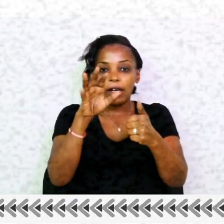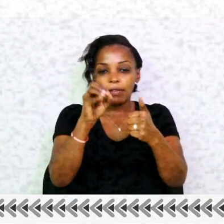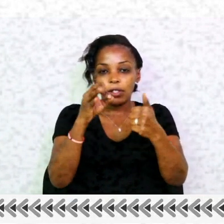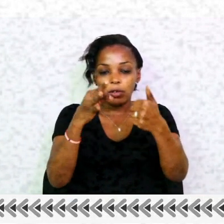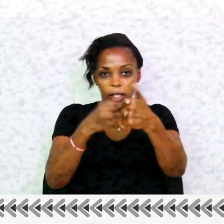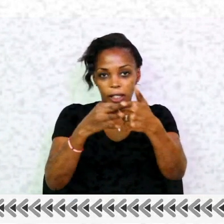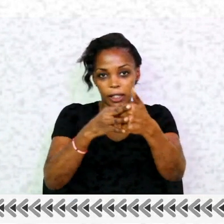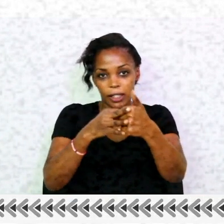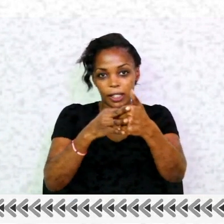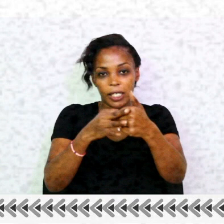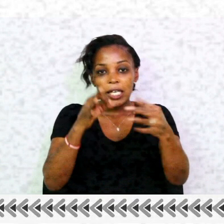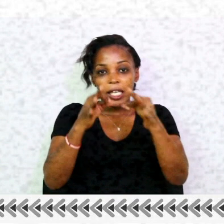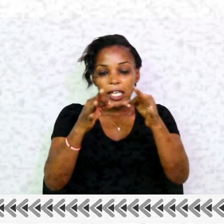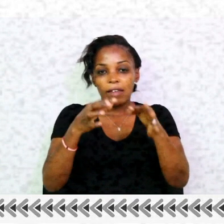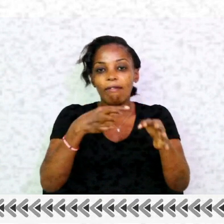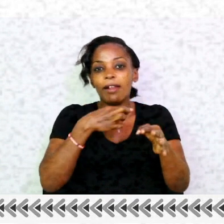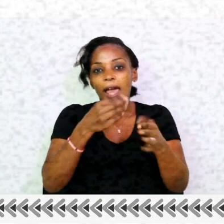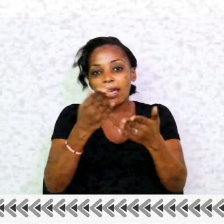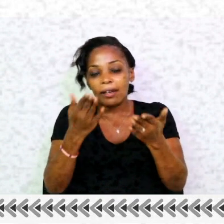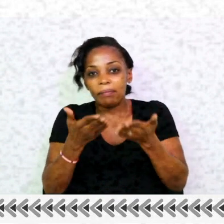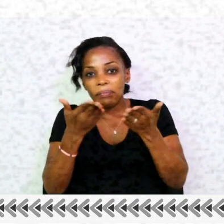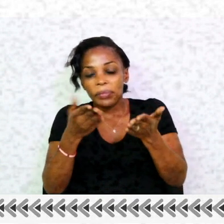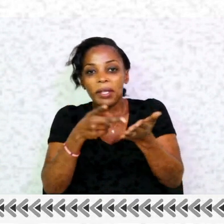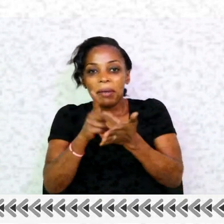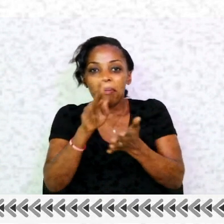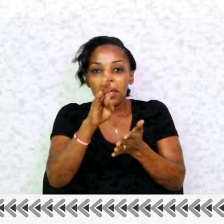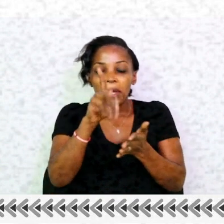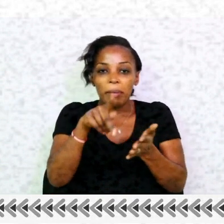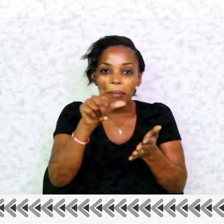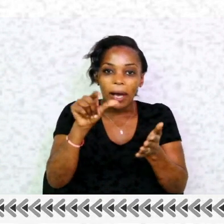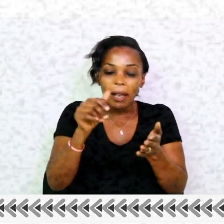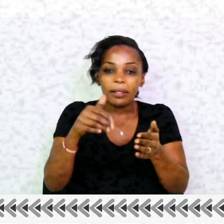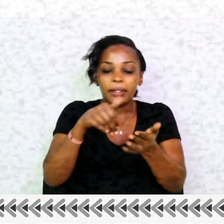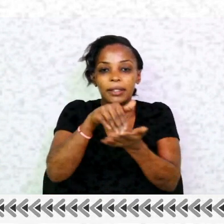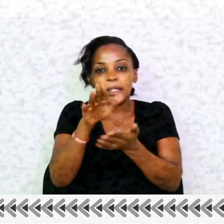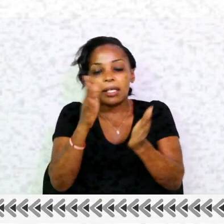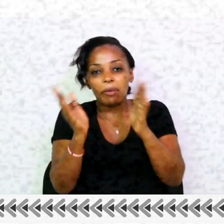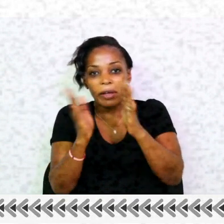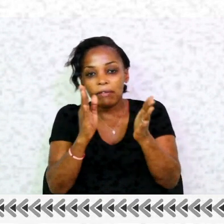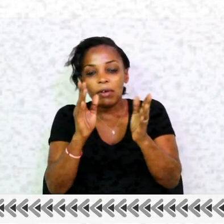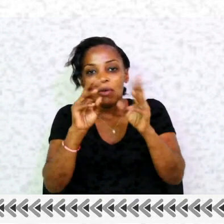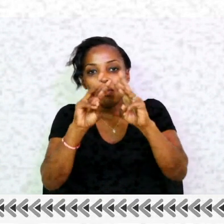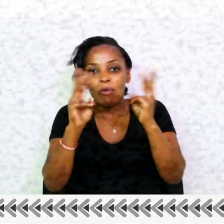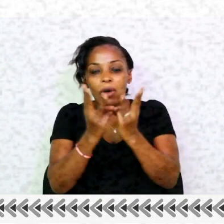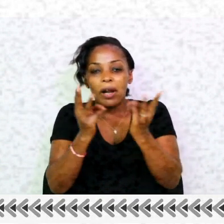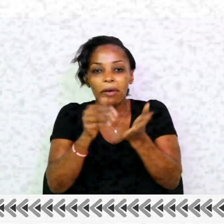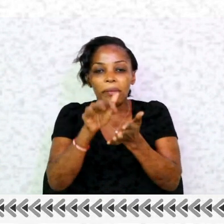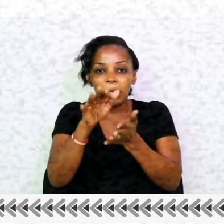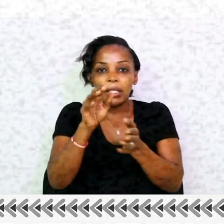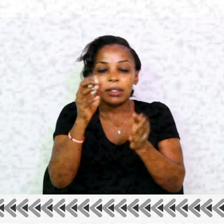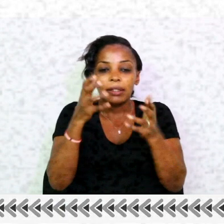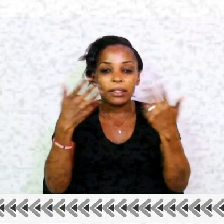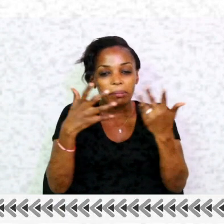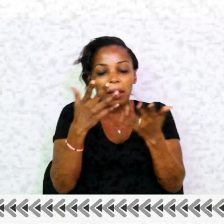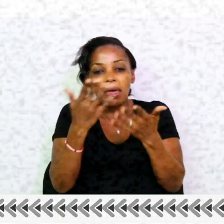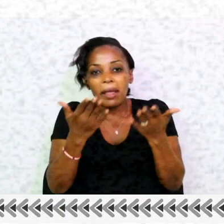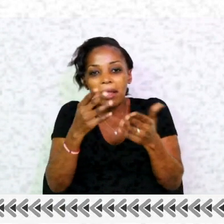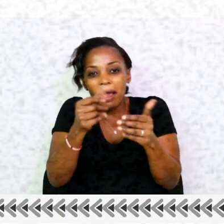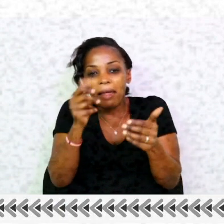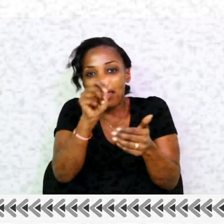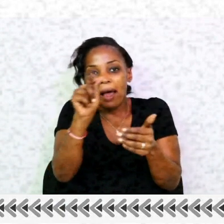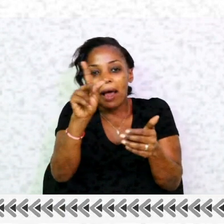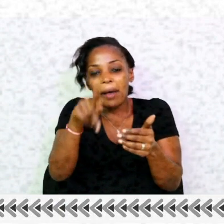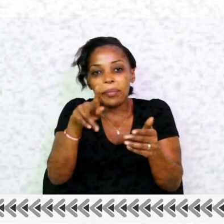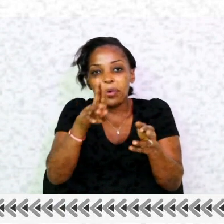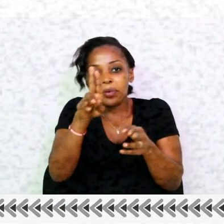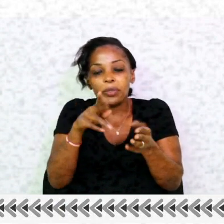488508. If you would like to give through PayPal, SendWave, WorldRemit, Simba, or any other app that you